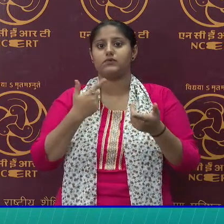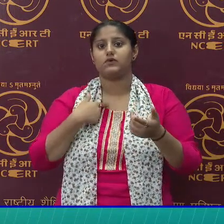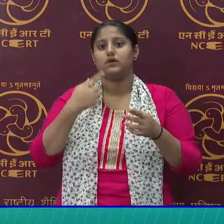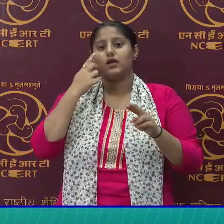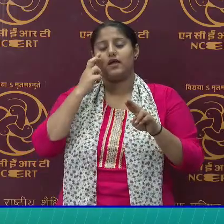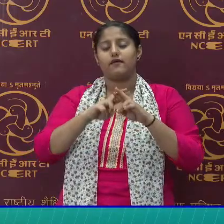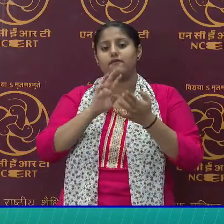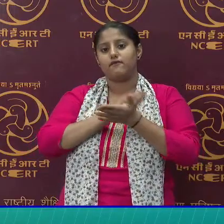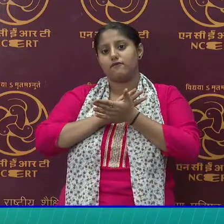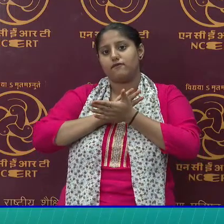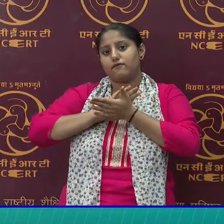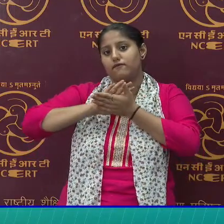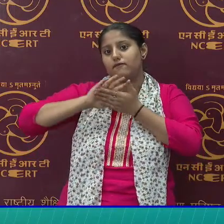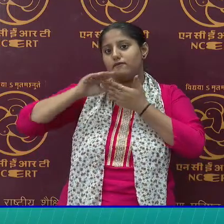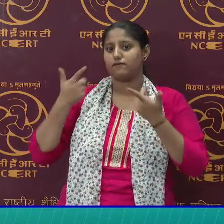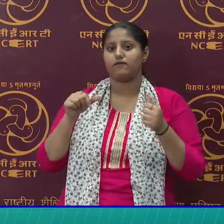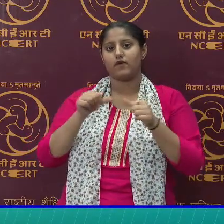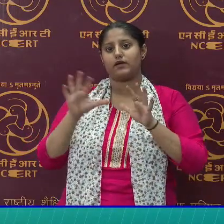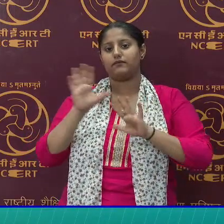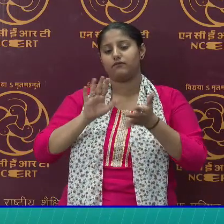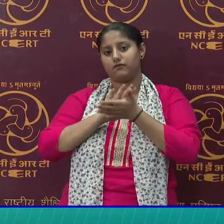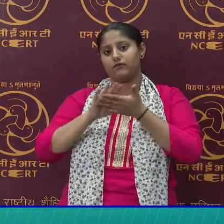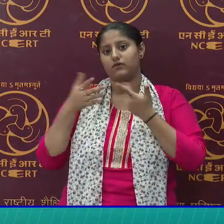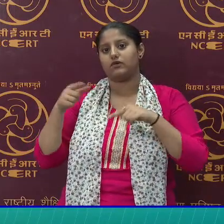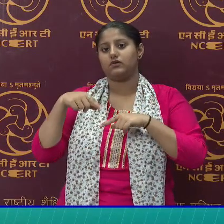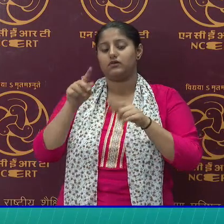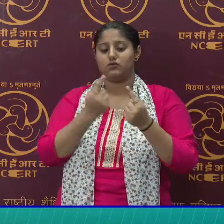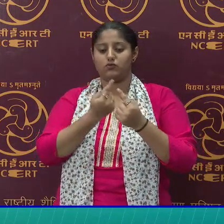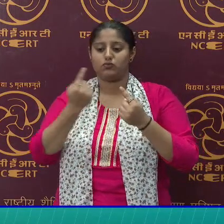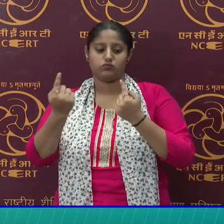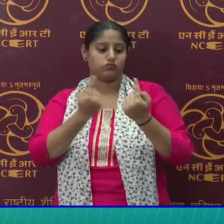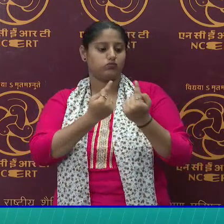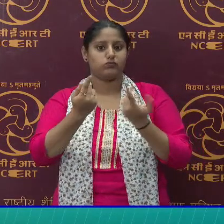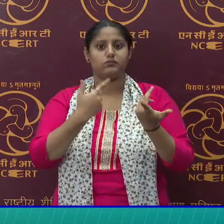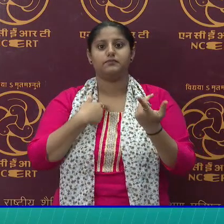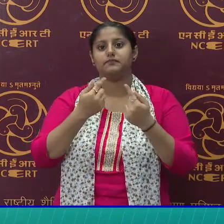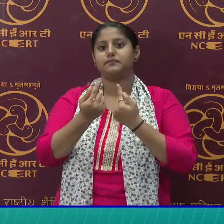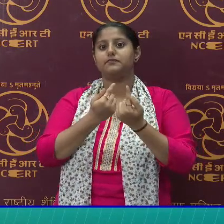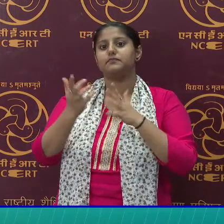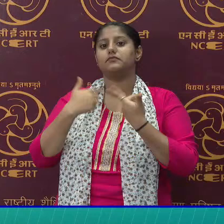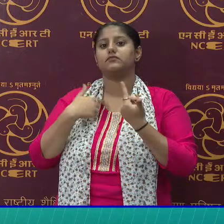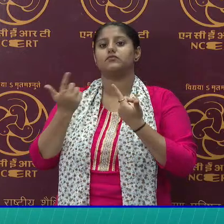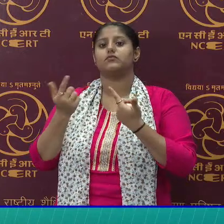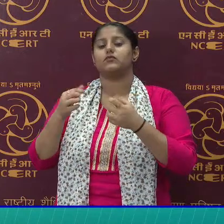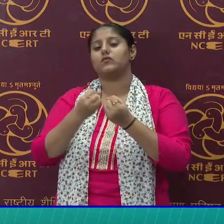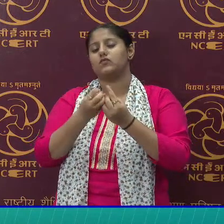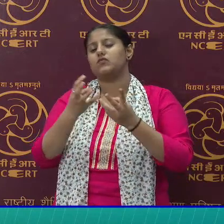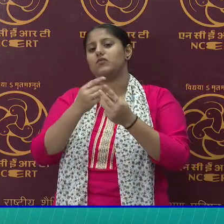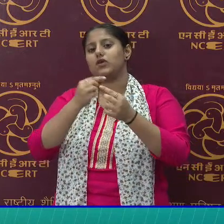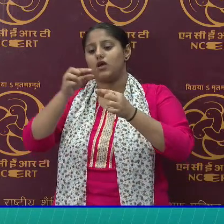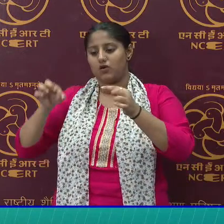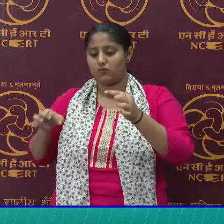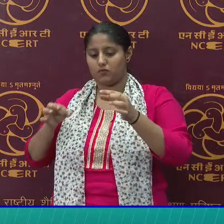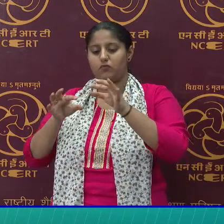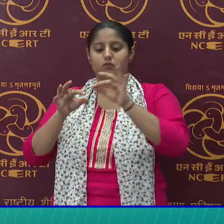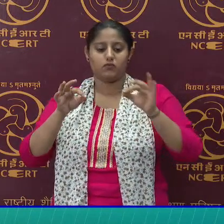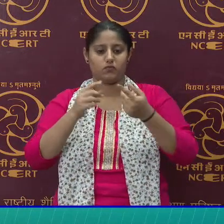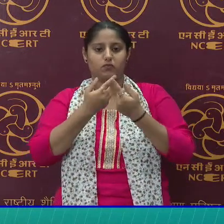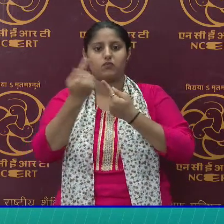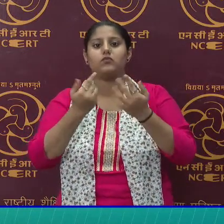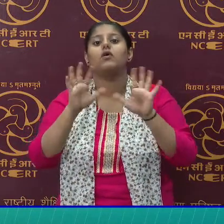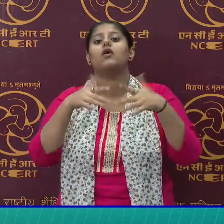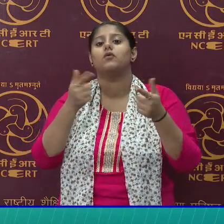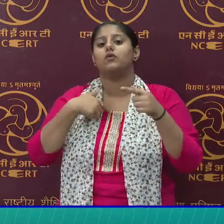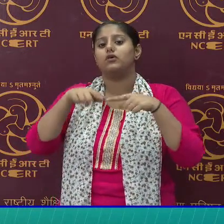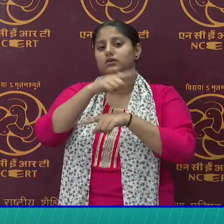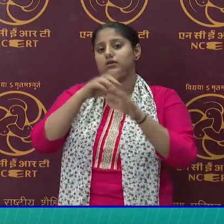activity. There is a big difference between move and remove and so on. So they have to use these words